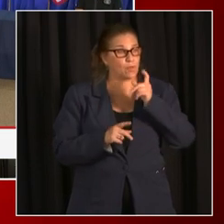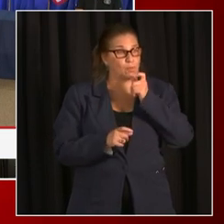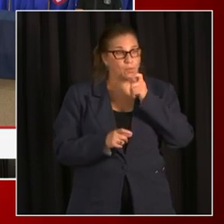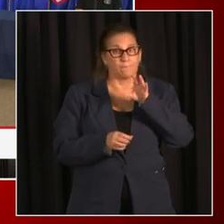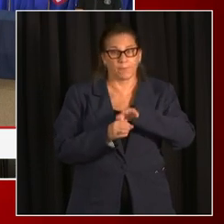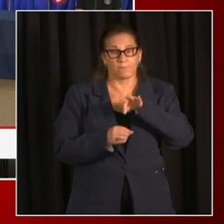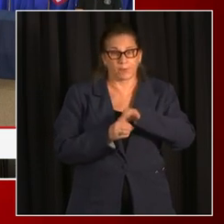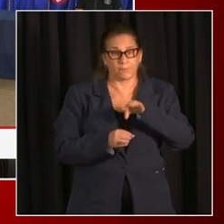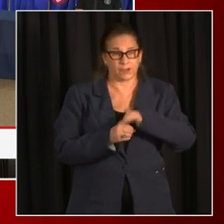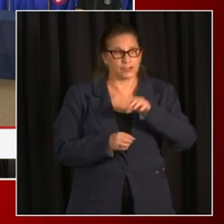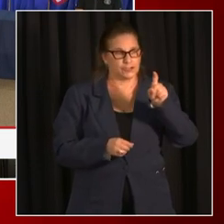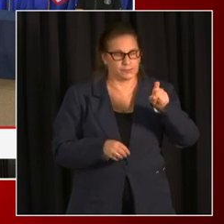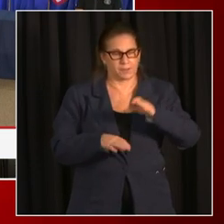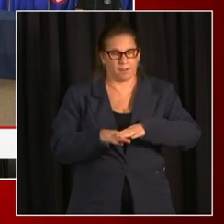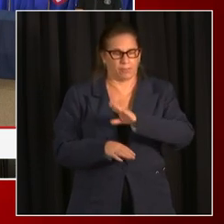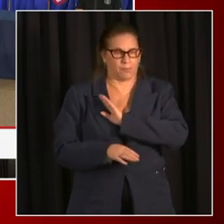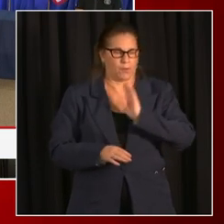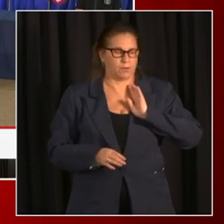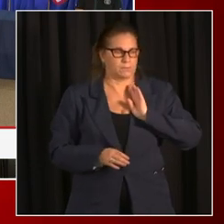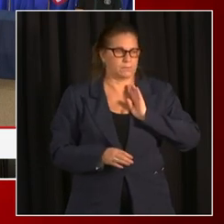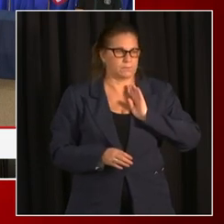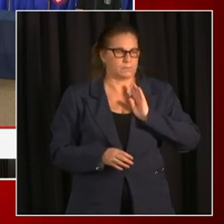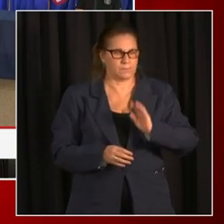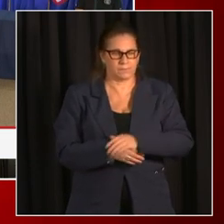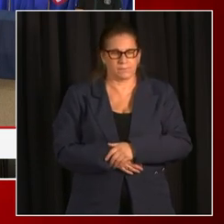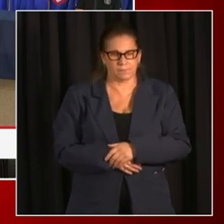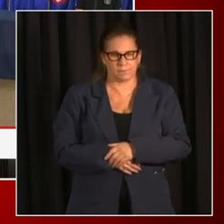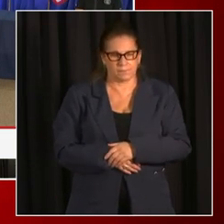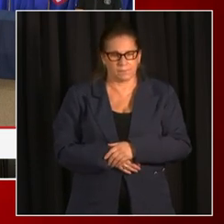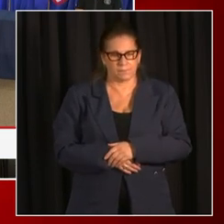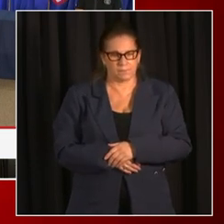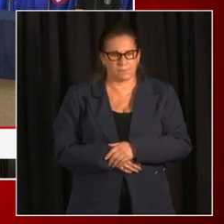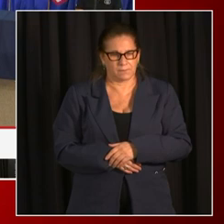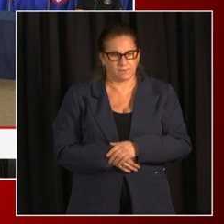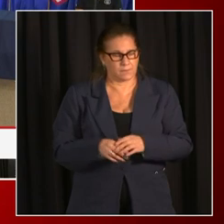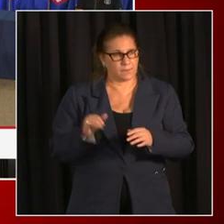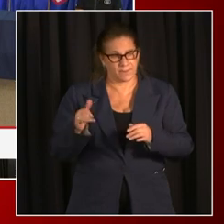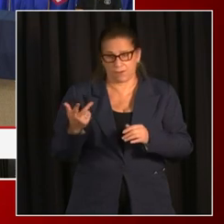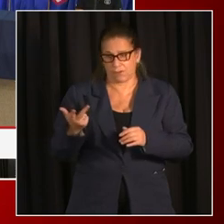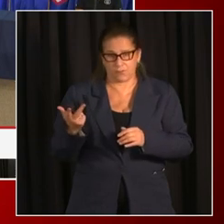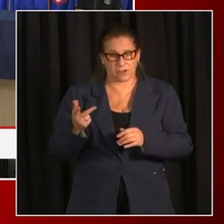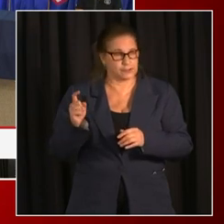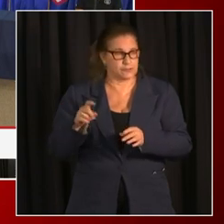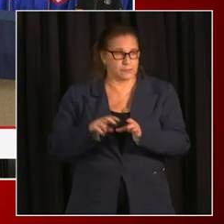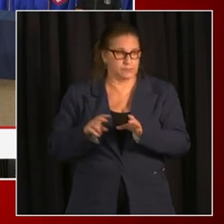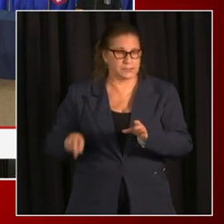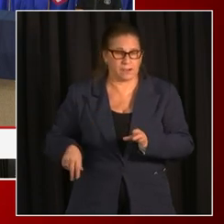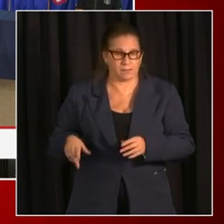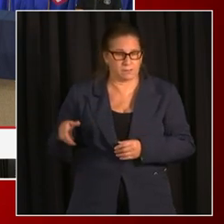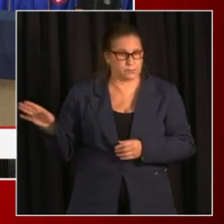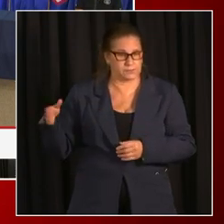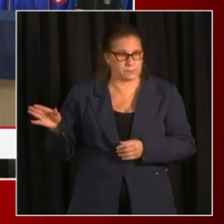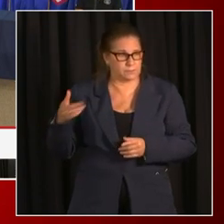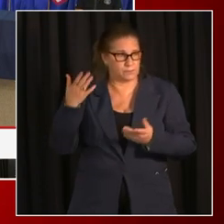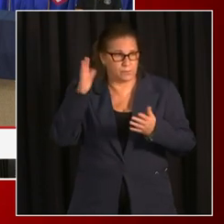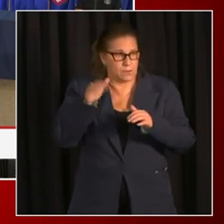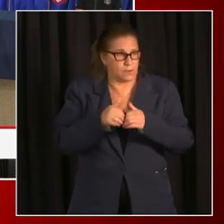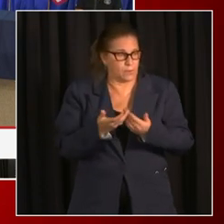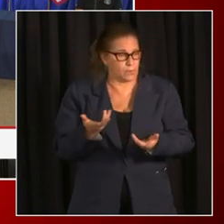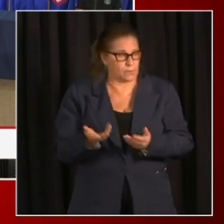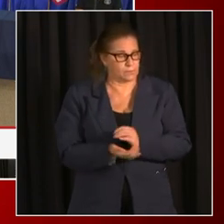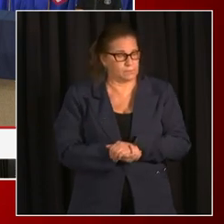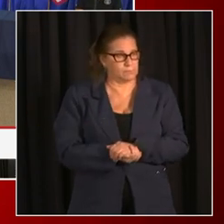maybe, I won't call their names, but you know who they are. The 3 board members are to step aside for people who know how to run